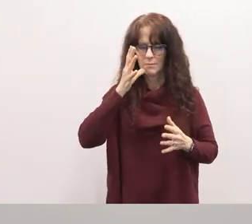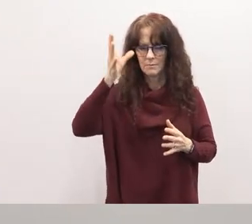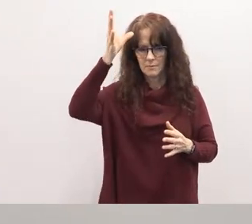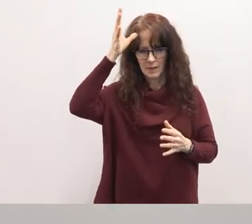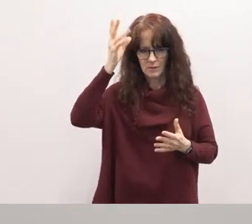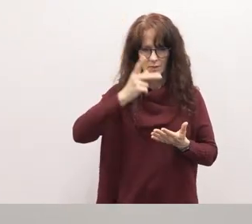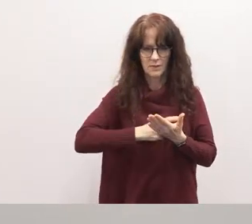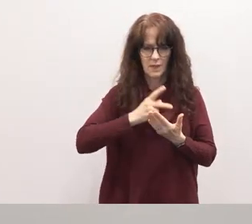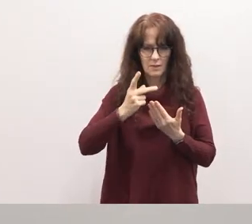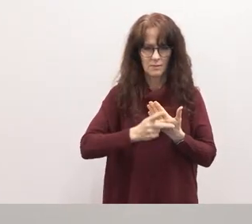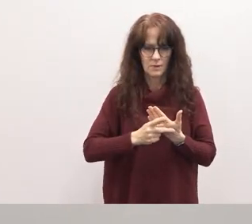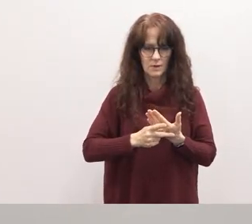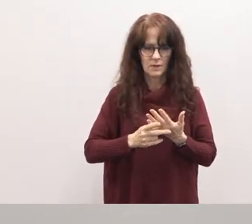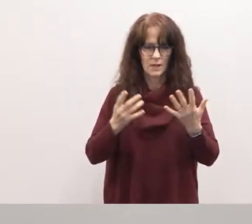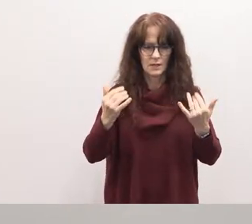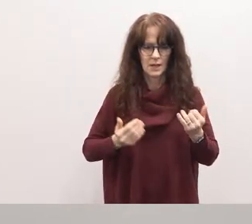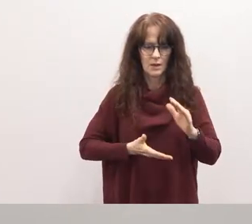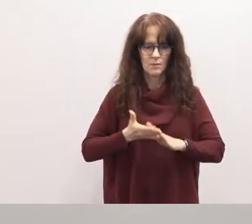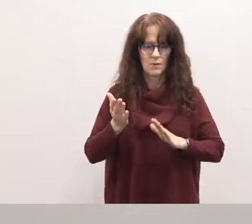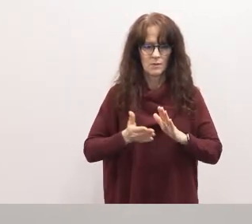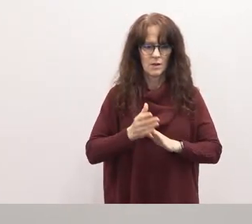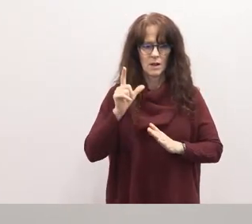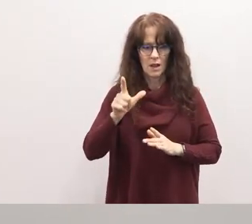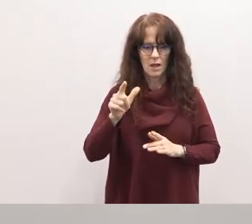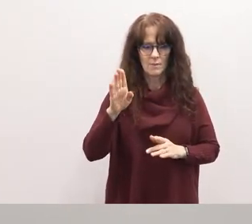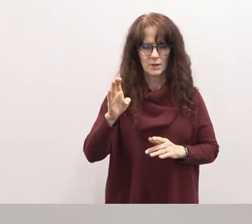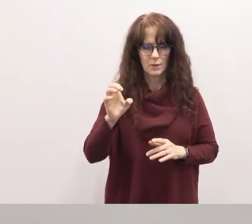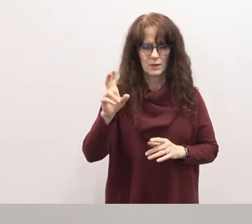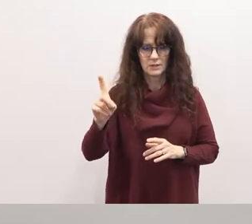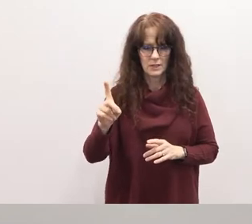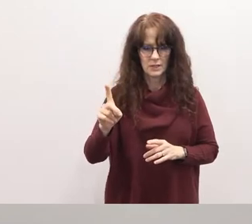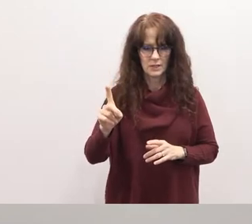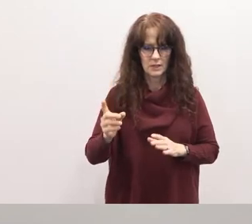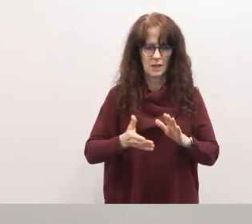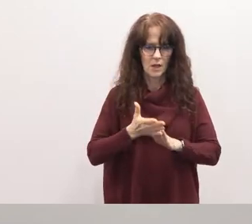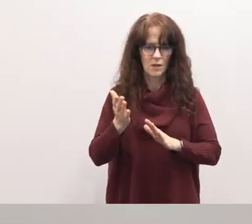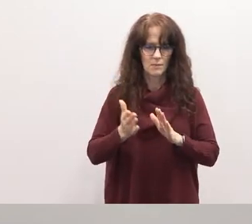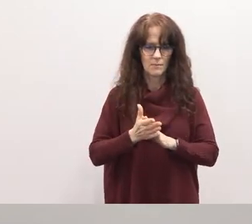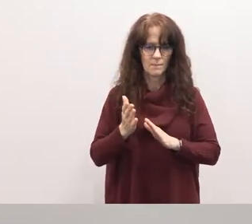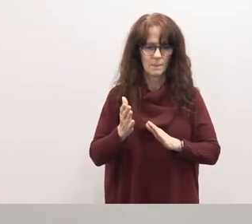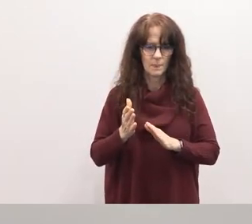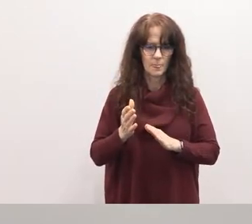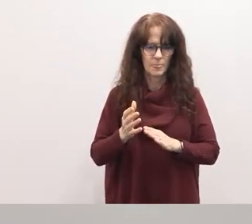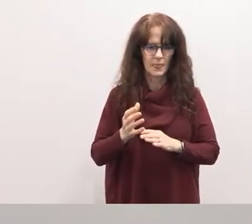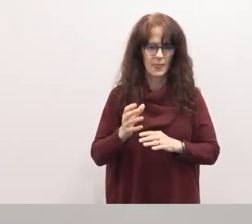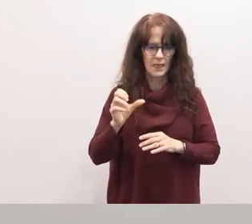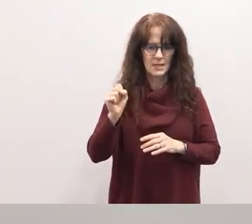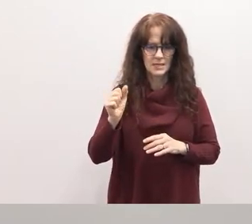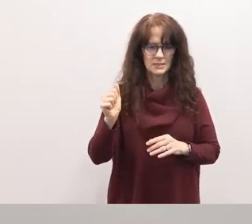That program is now run by the Long Beach Unified School District and operates as the Sankofa,